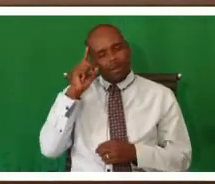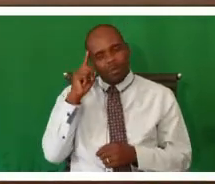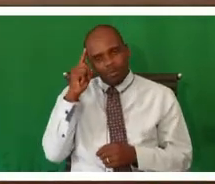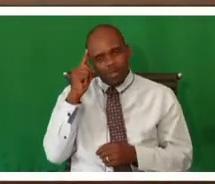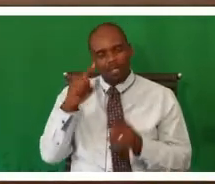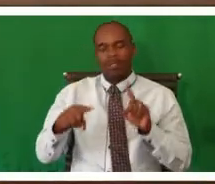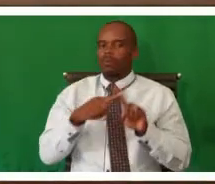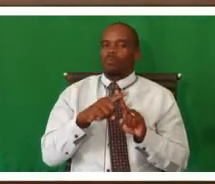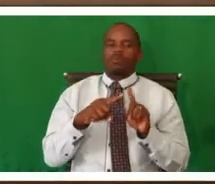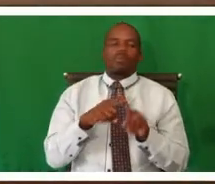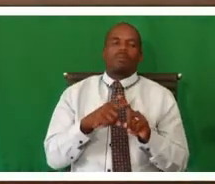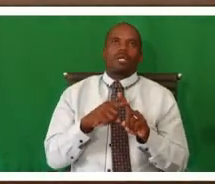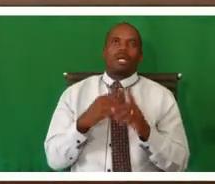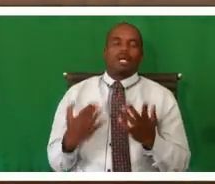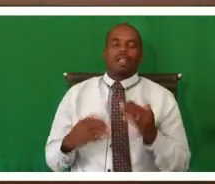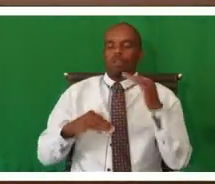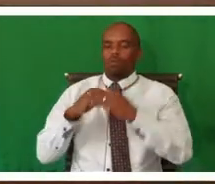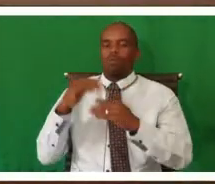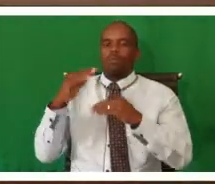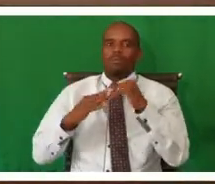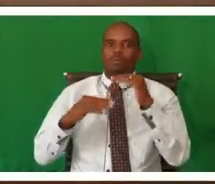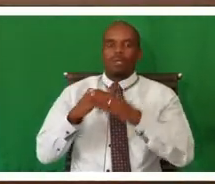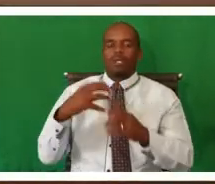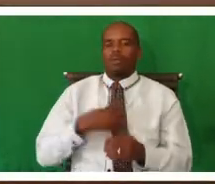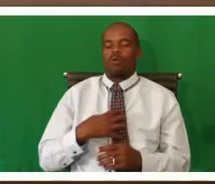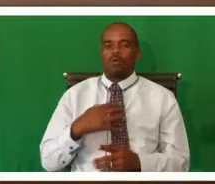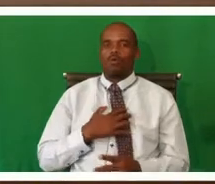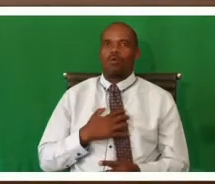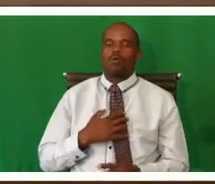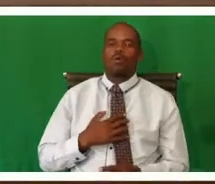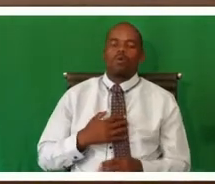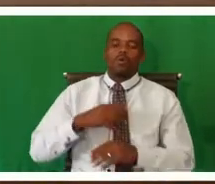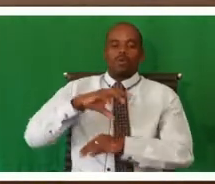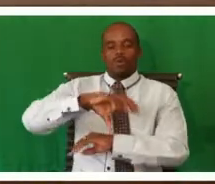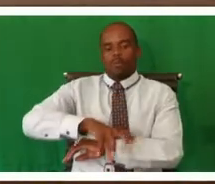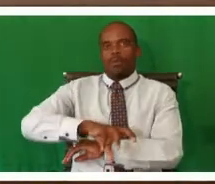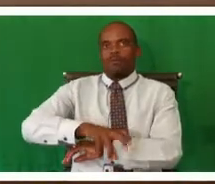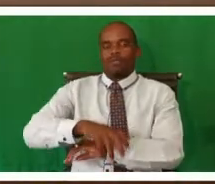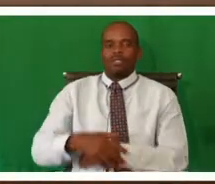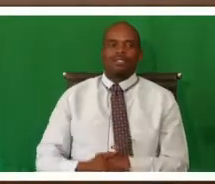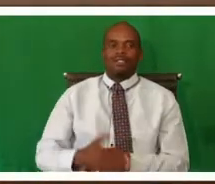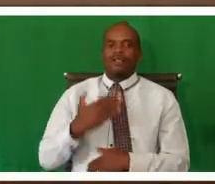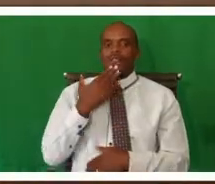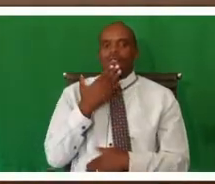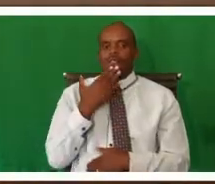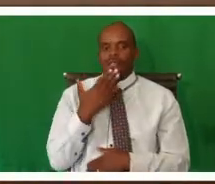and to build their own province. Thank you very much,